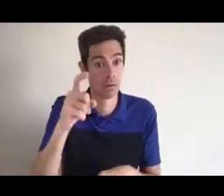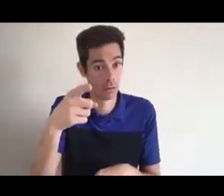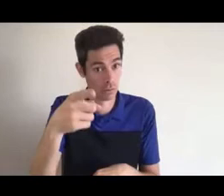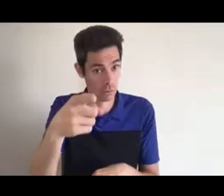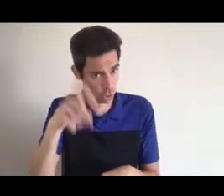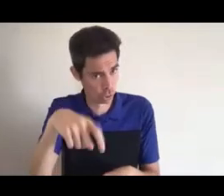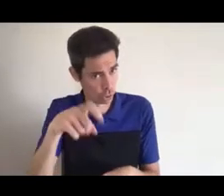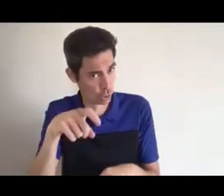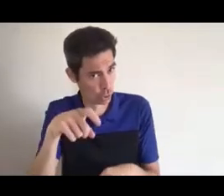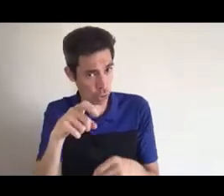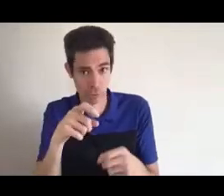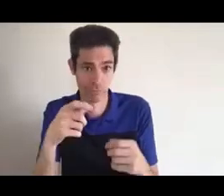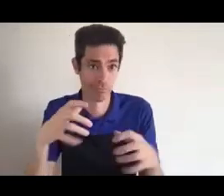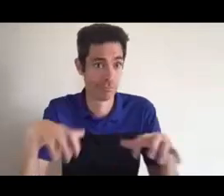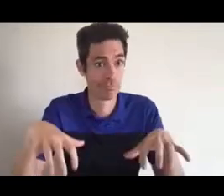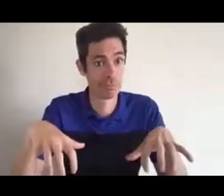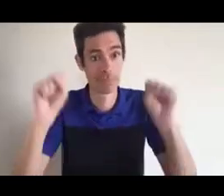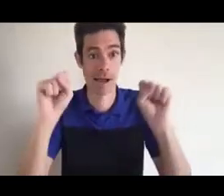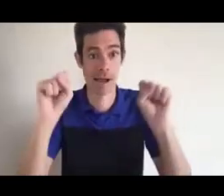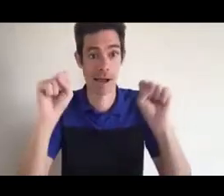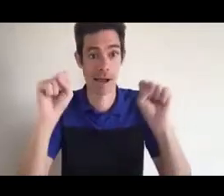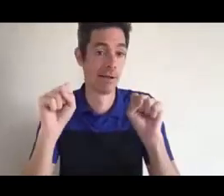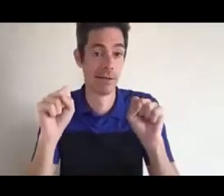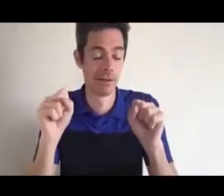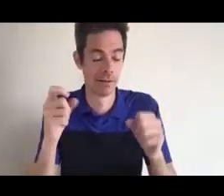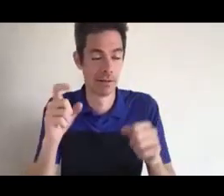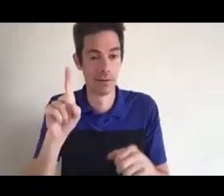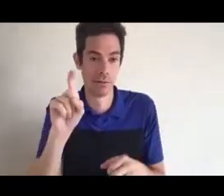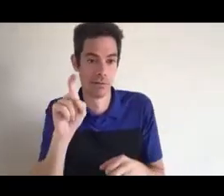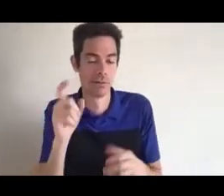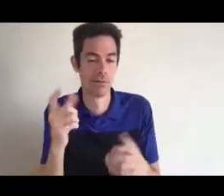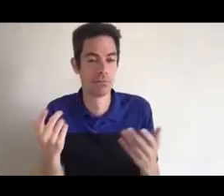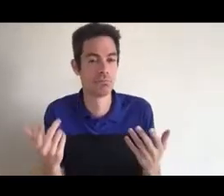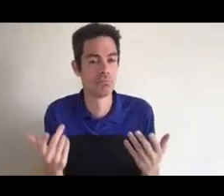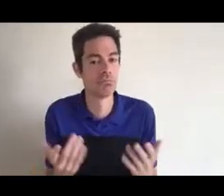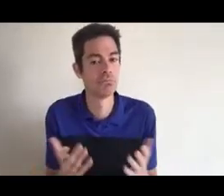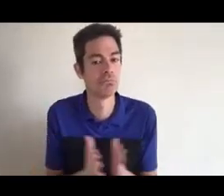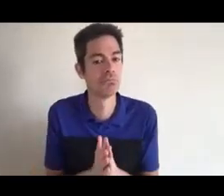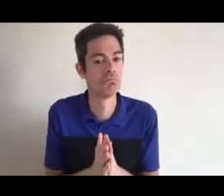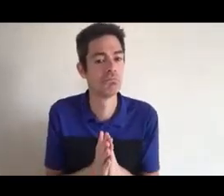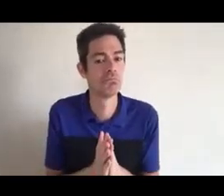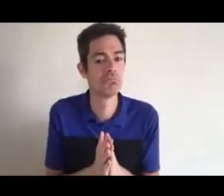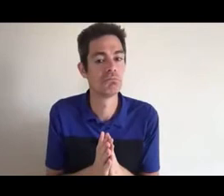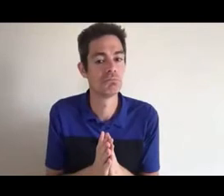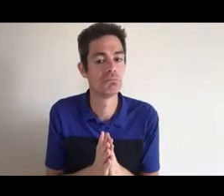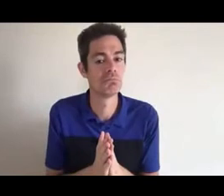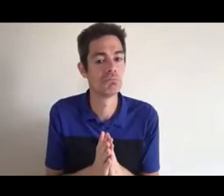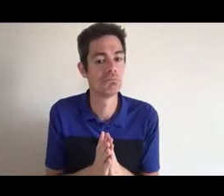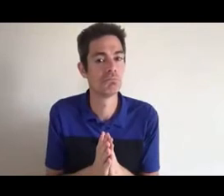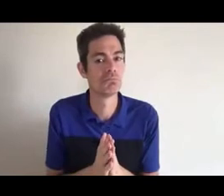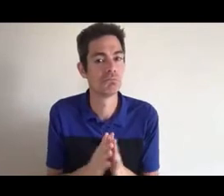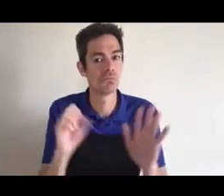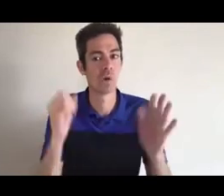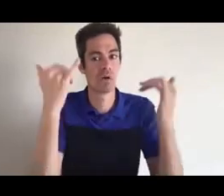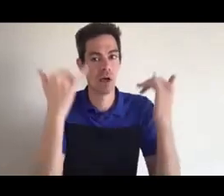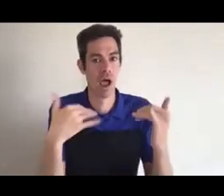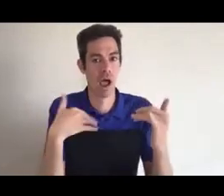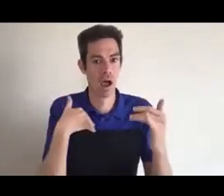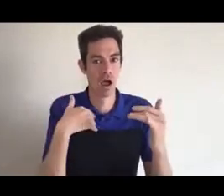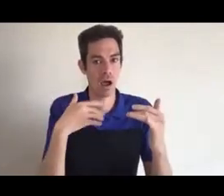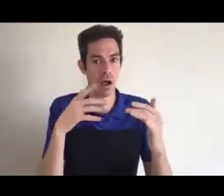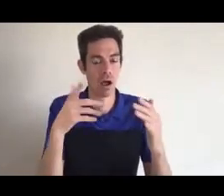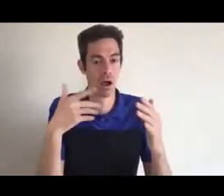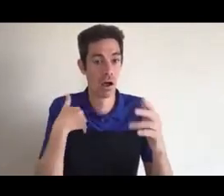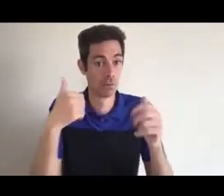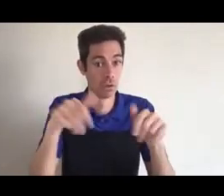And that would apply the same way. Question mark, should I take something? So you can do that too.